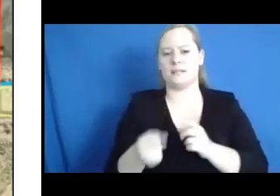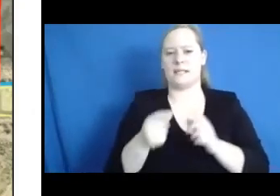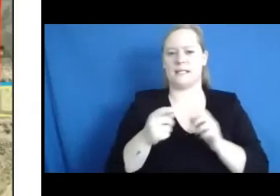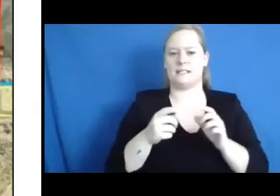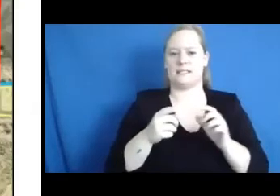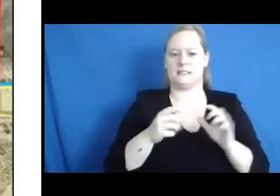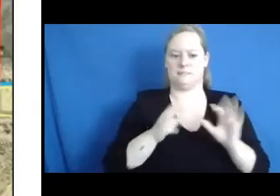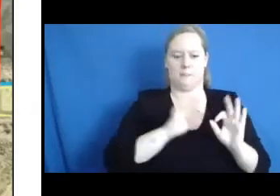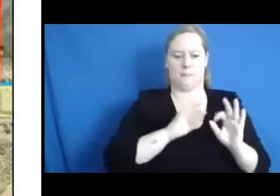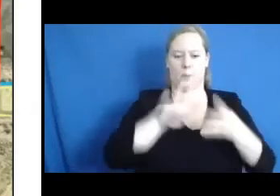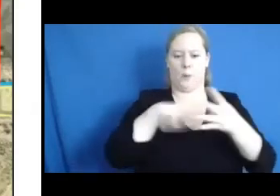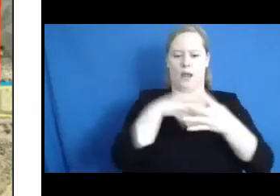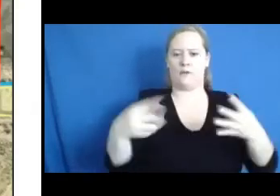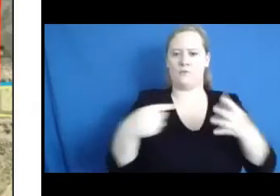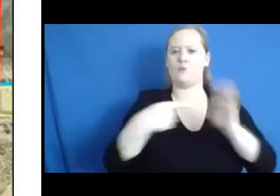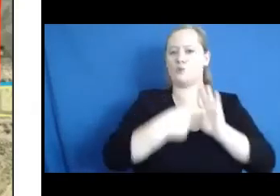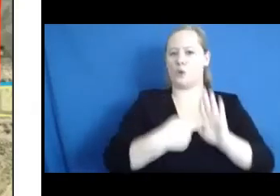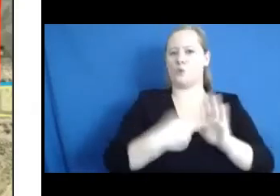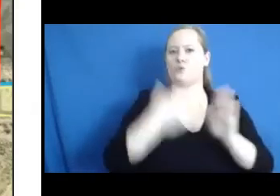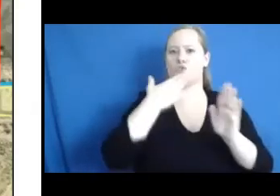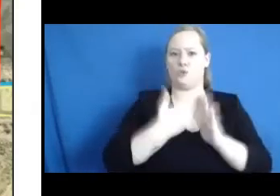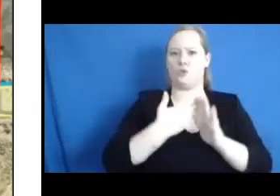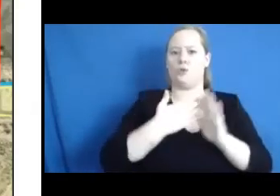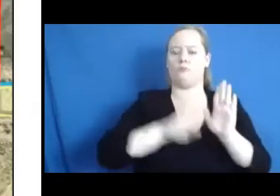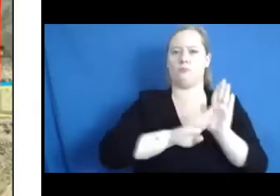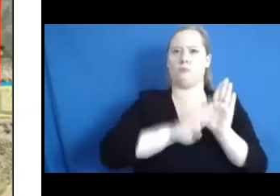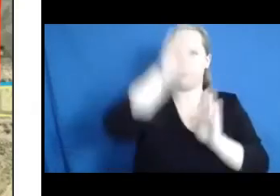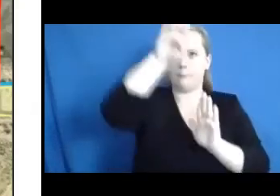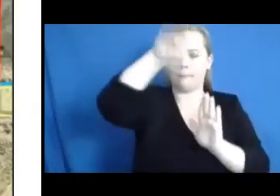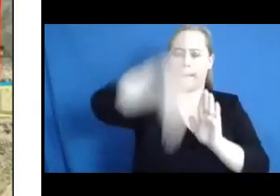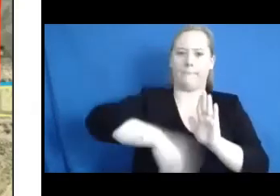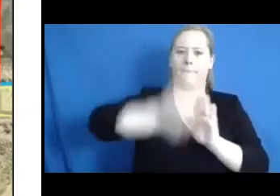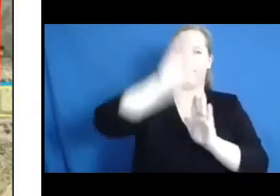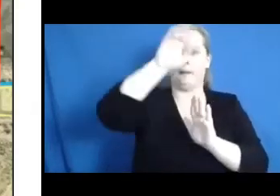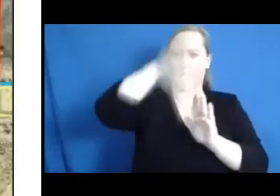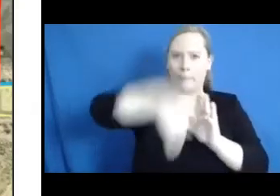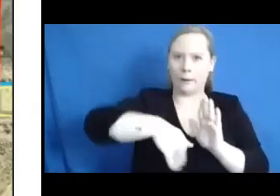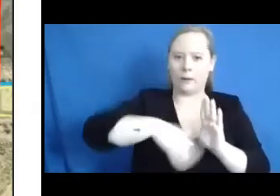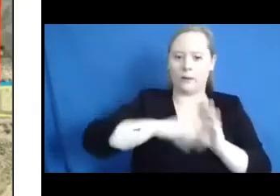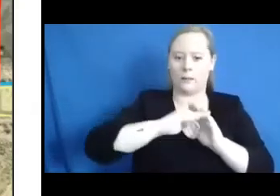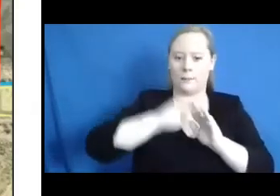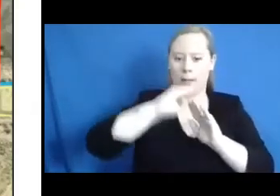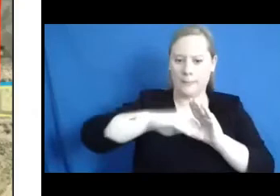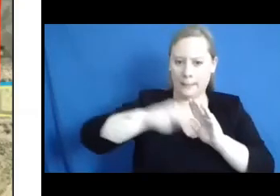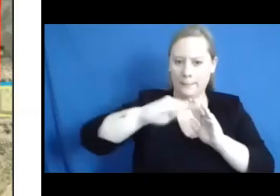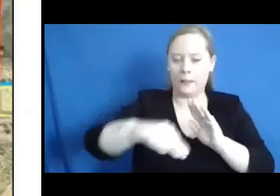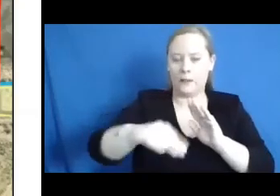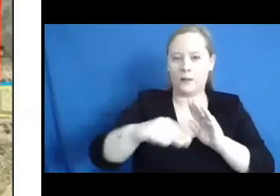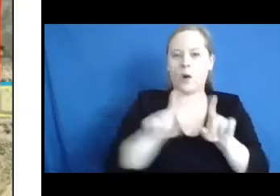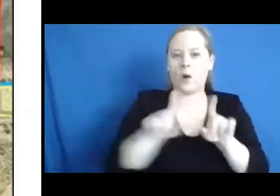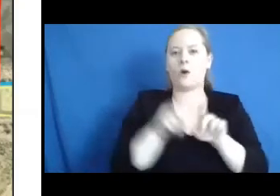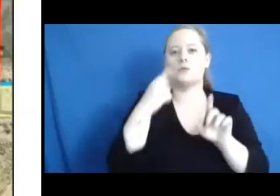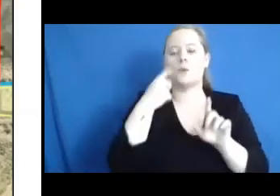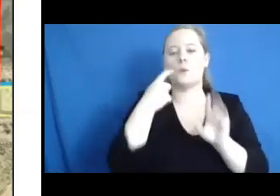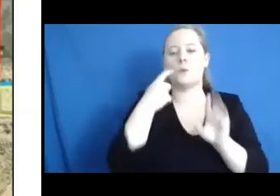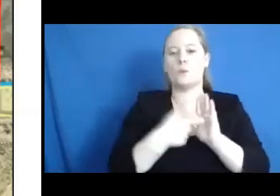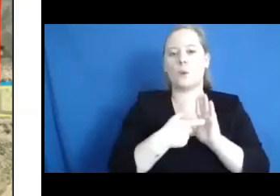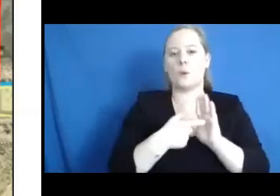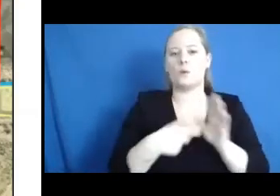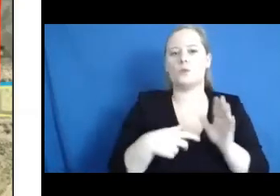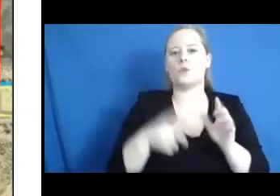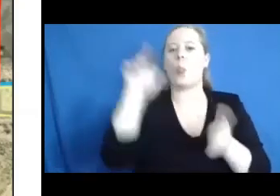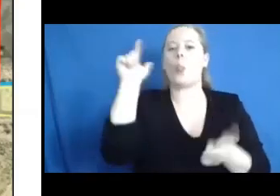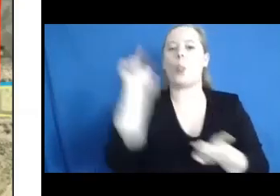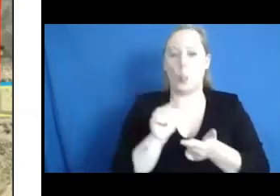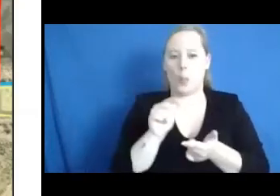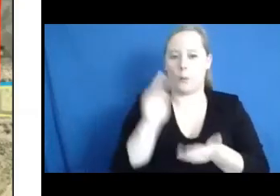the spikiness, the really high manganese events. We'll also look now sort of at lower concentrations of